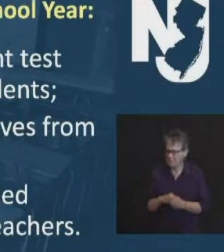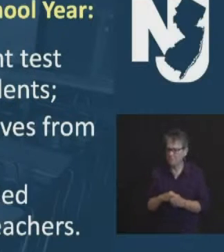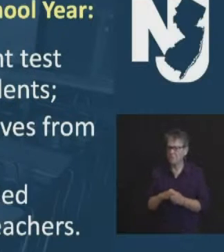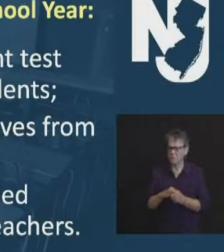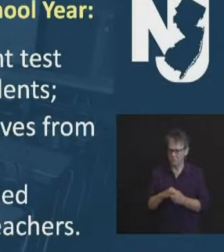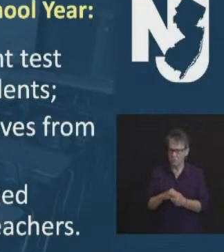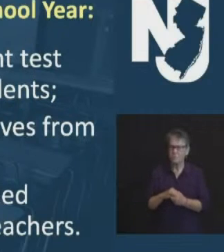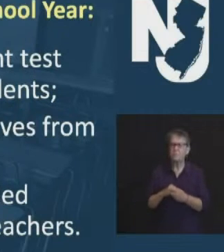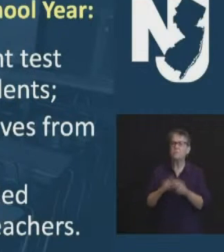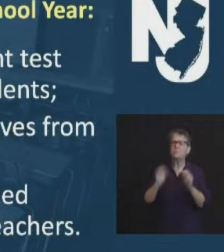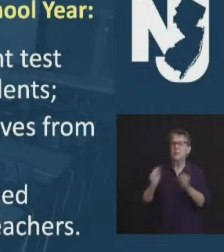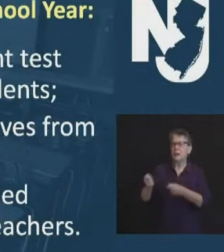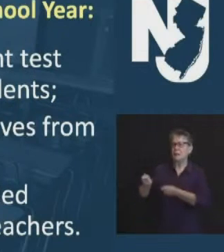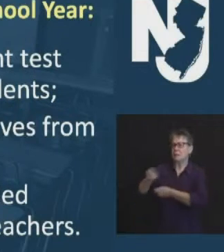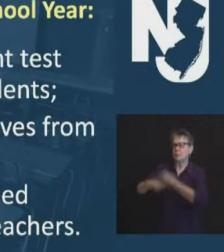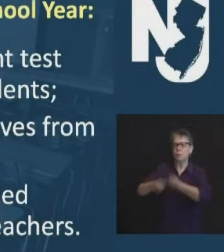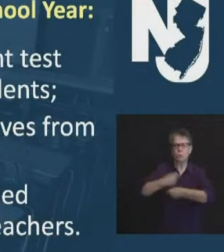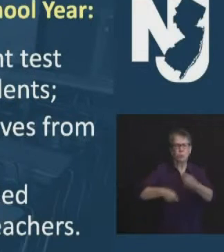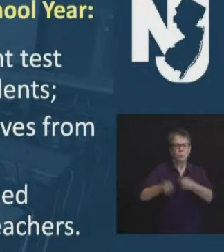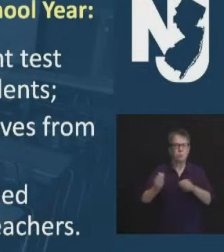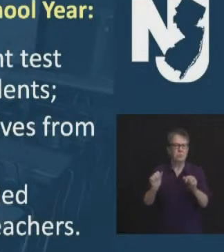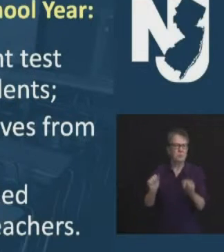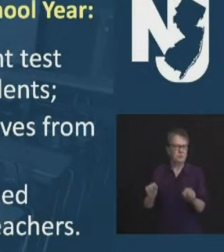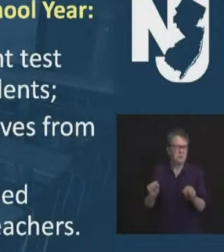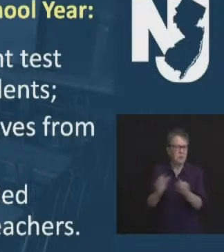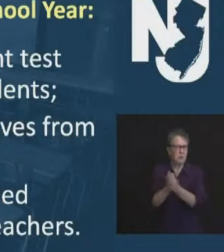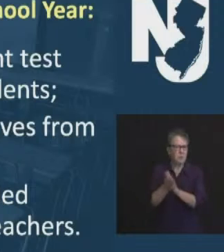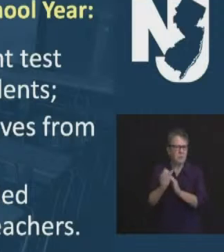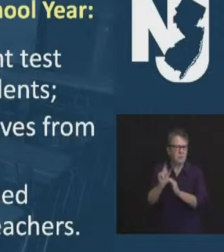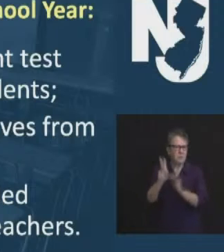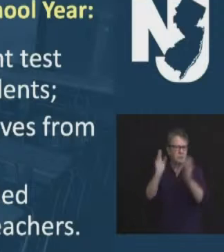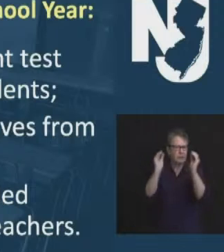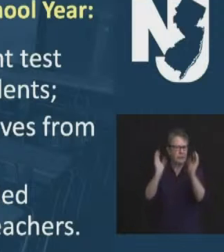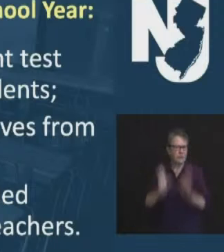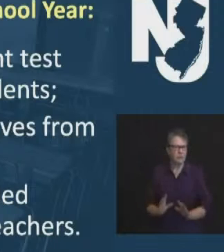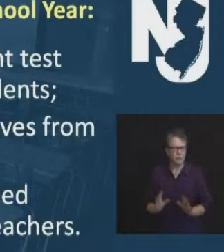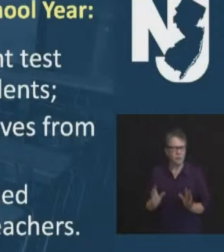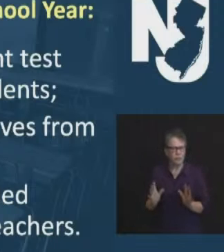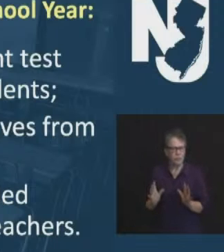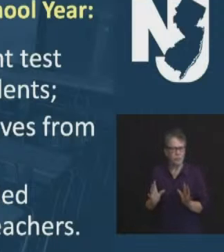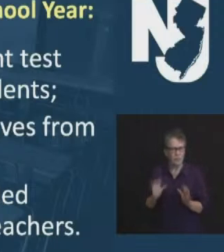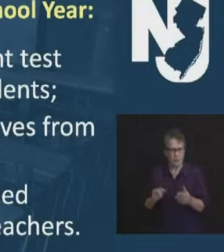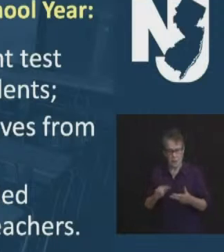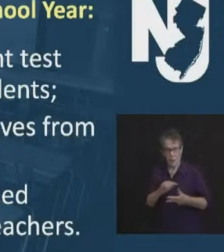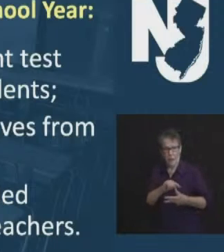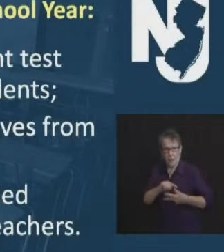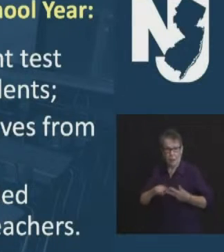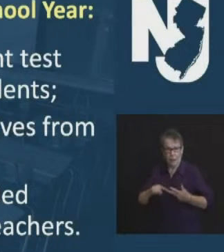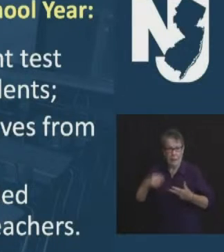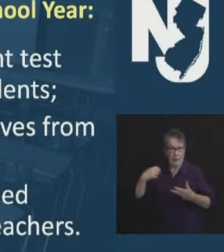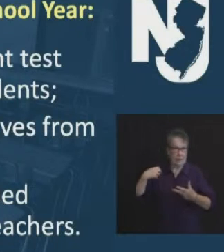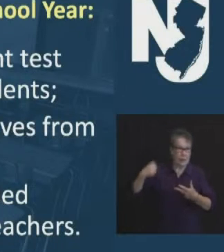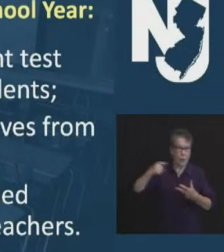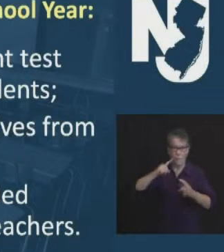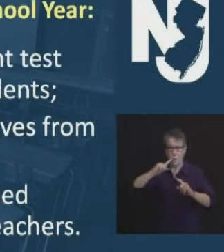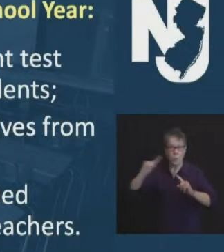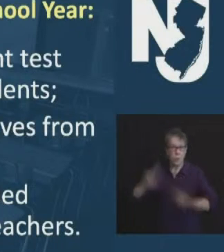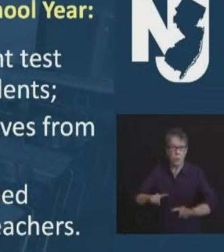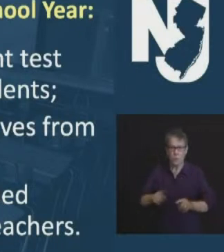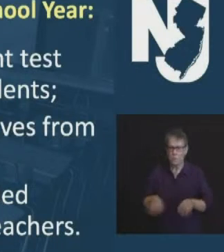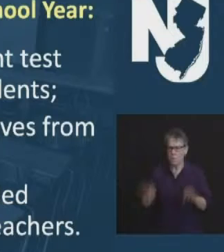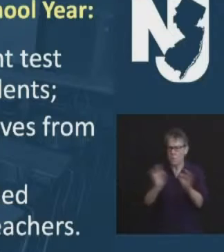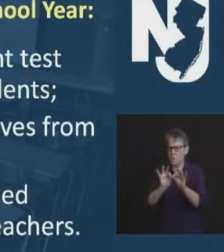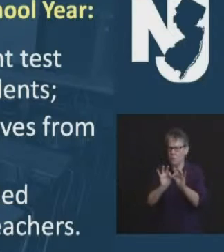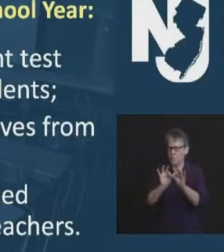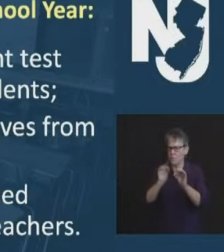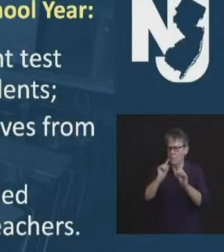of these steps is being taken because given the unique challenges our students and educators are facing, we simply have to all reach the